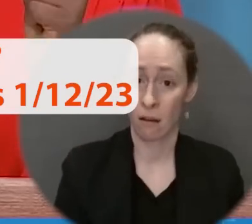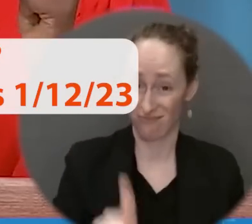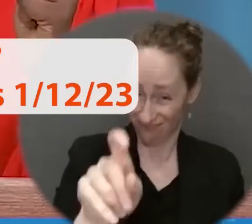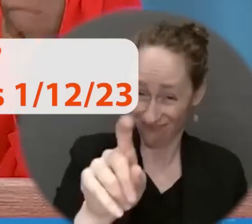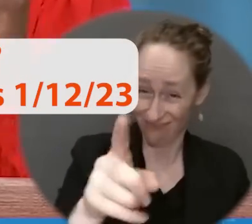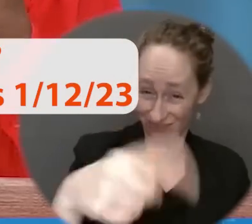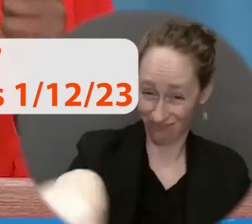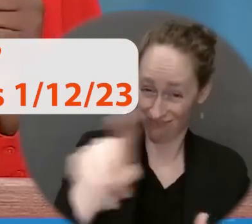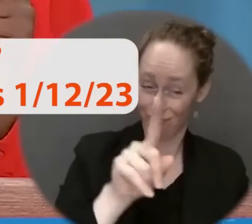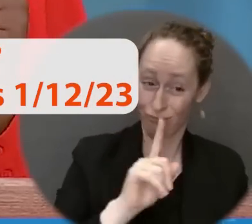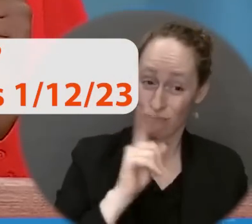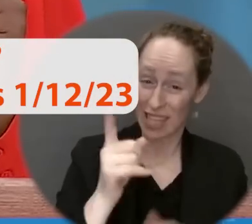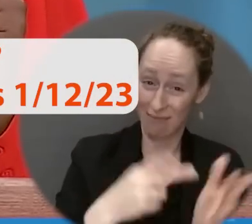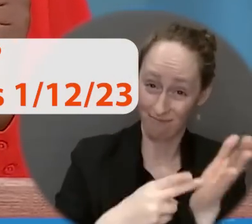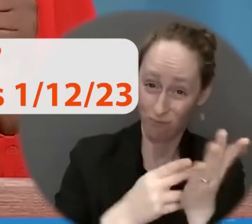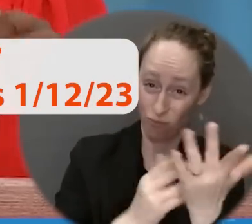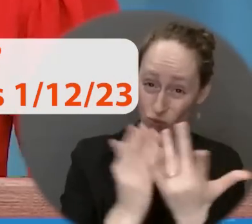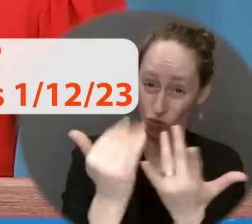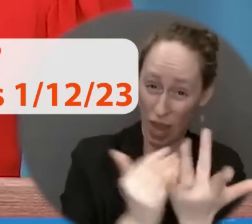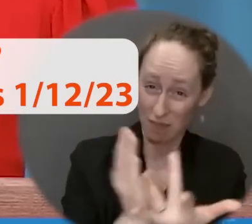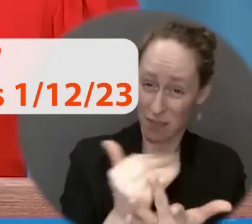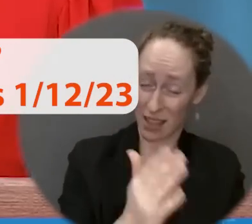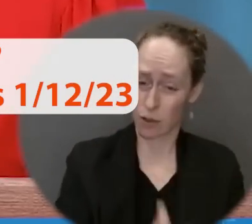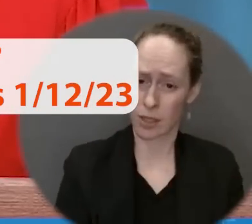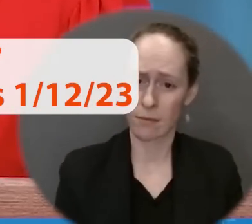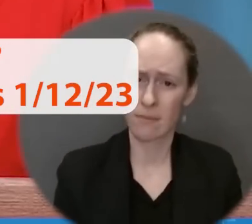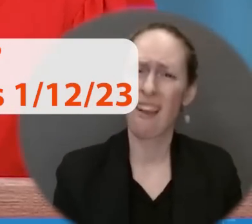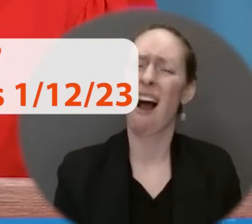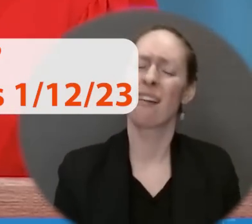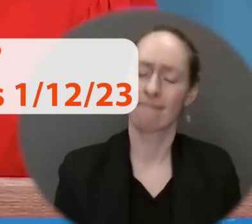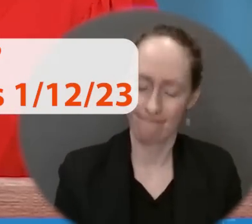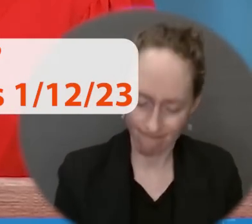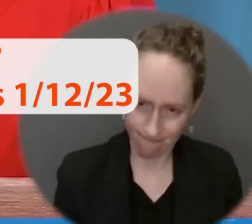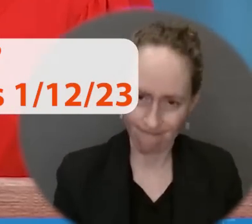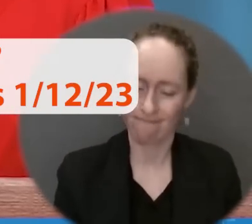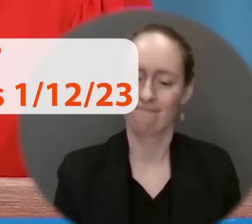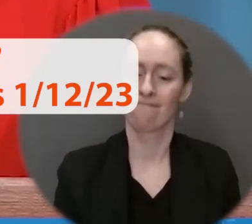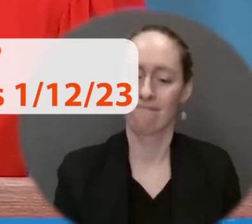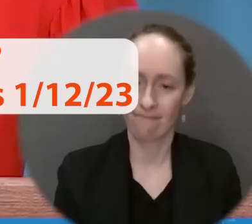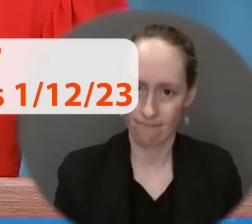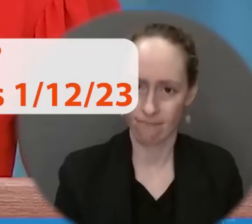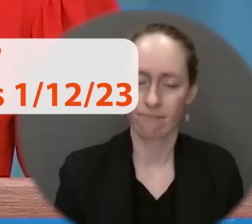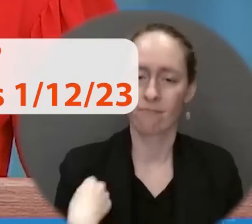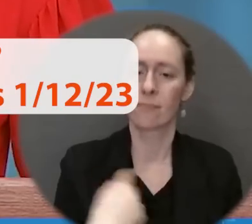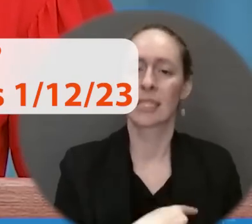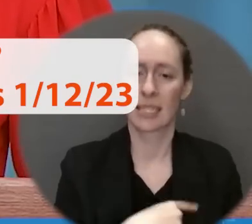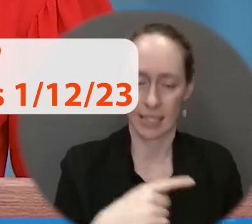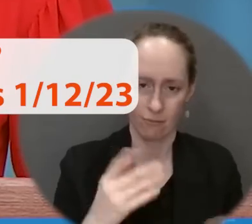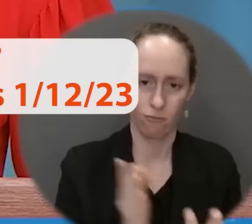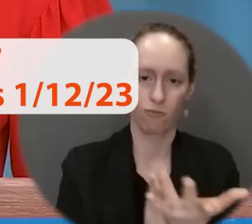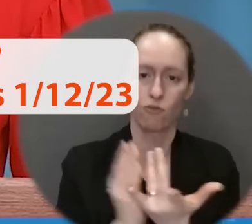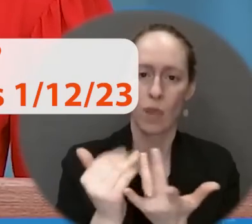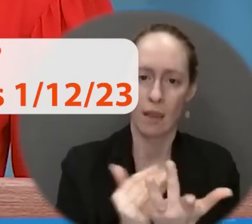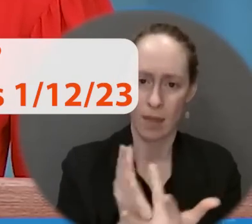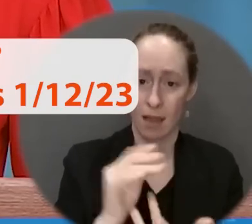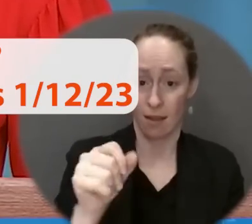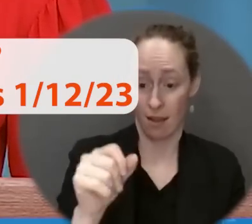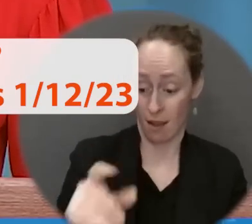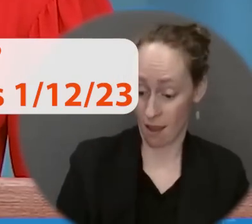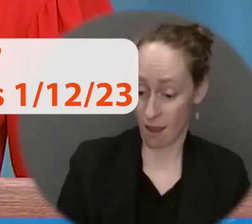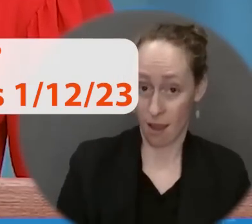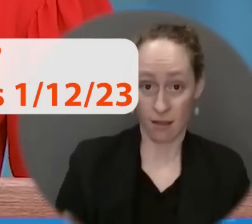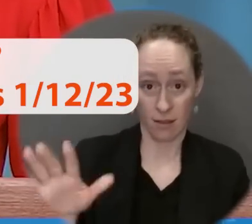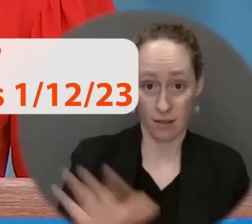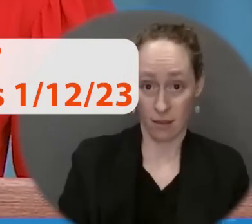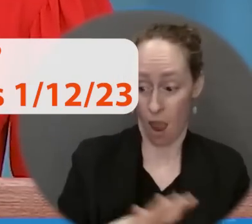want to say that we have been transparent here. That is why the minute that his lawyers found those documents, they reported